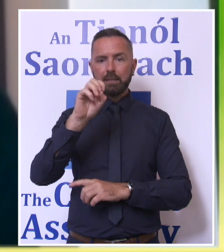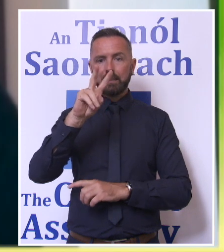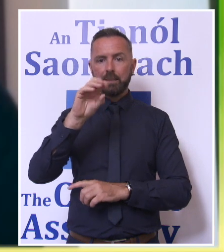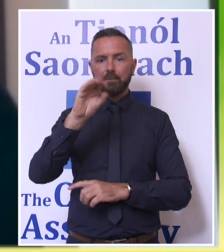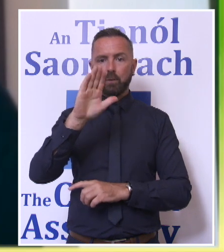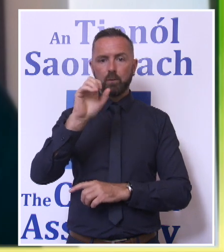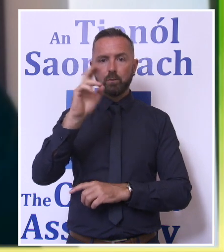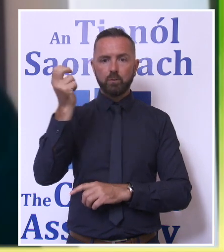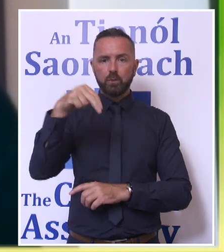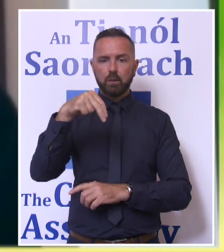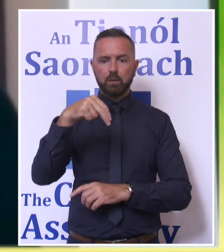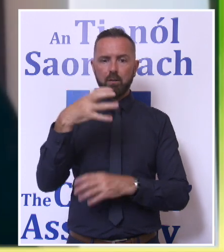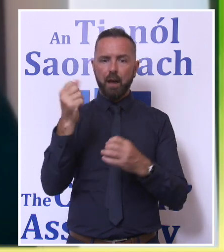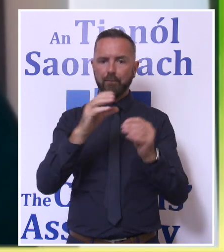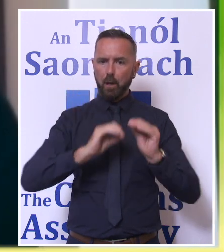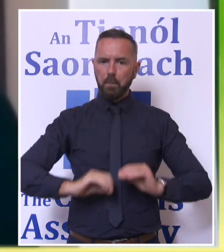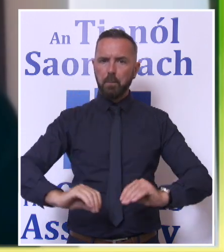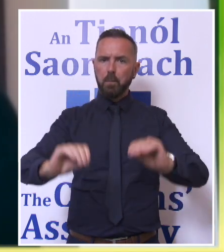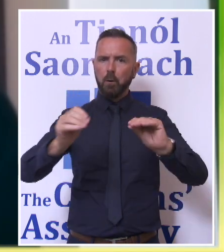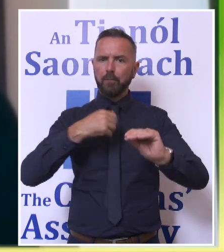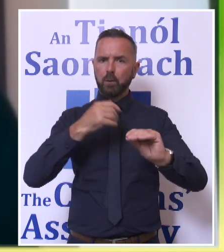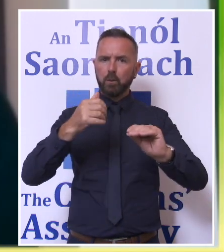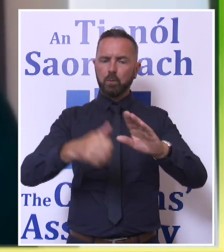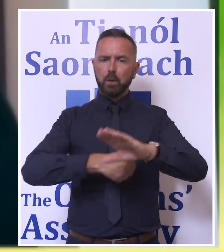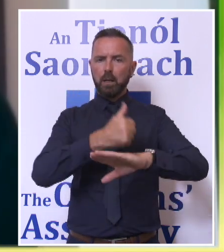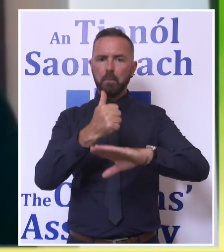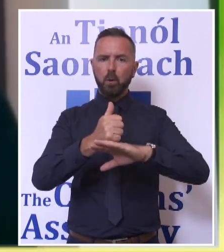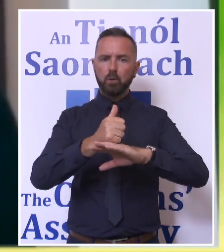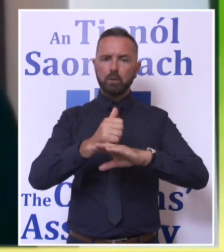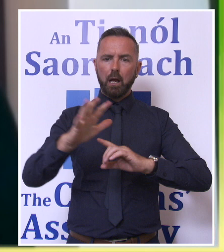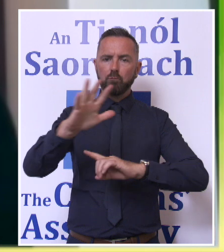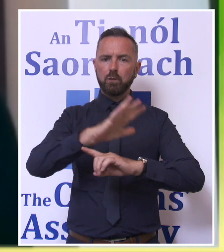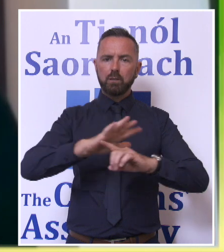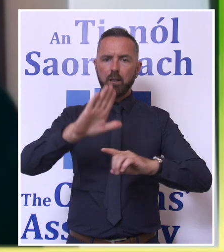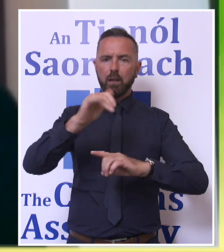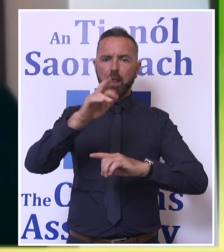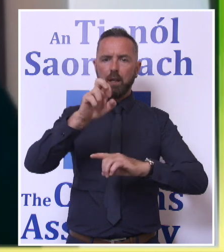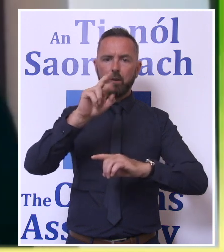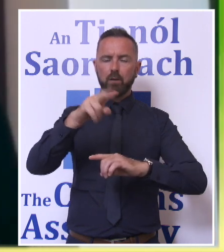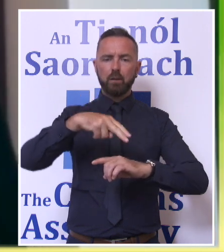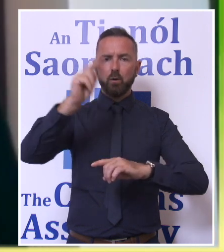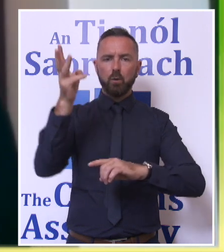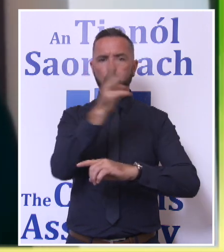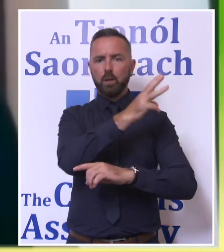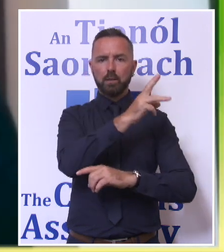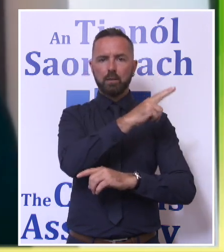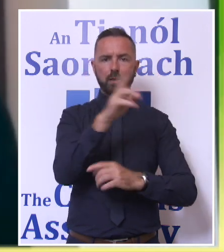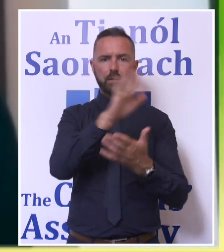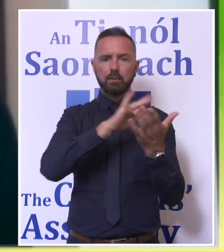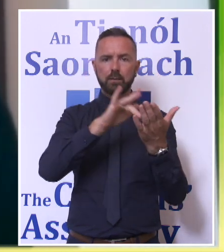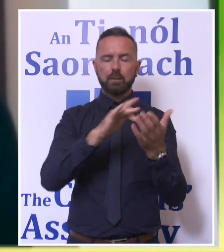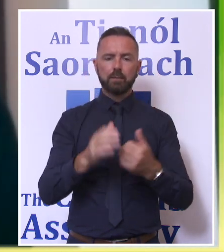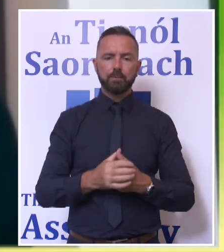to impose a regional layer at the northwest level rather than the city region level. And you